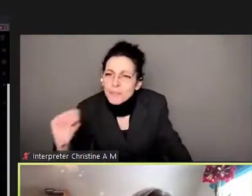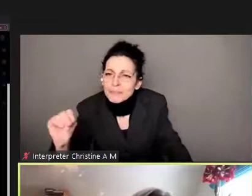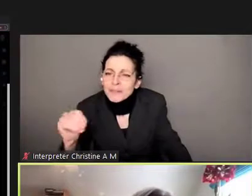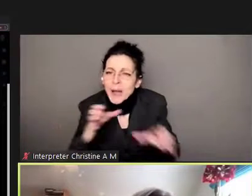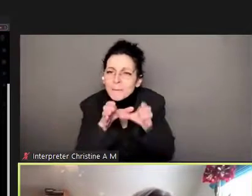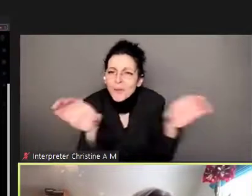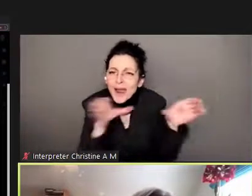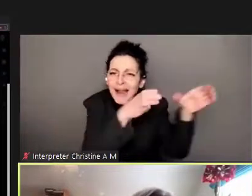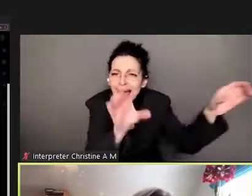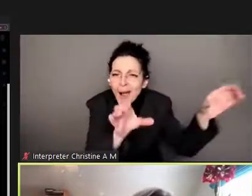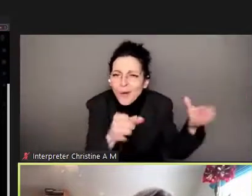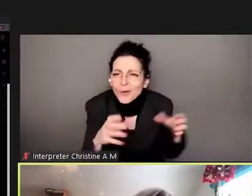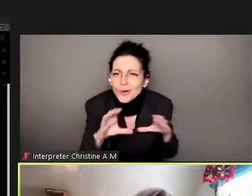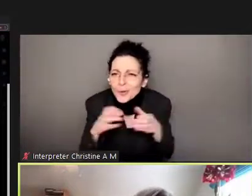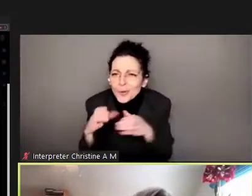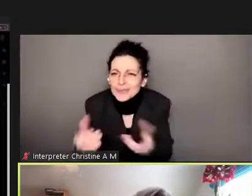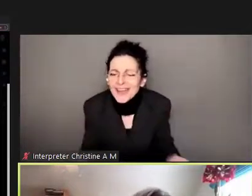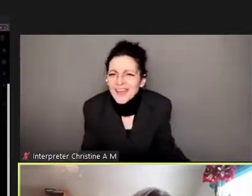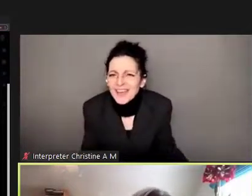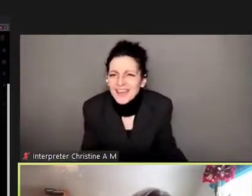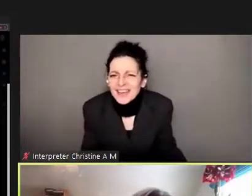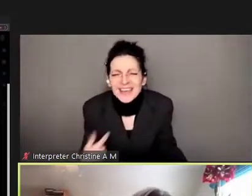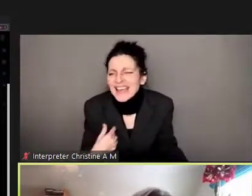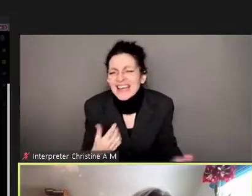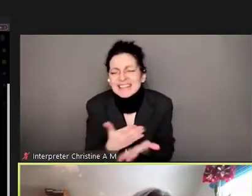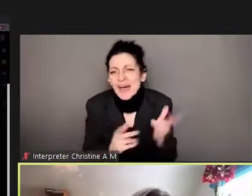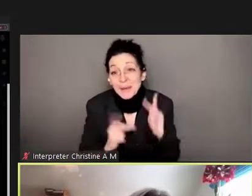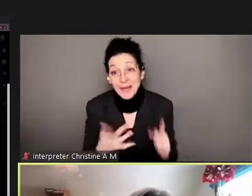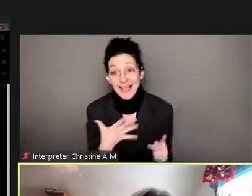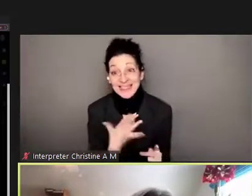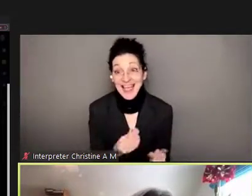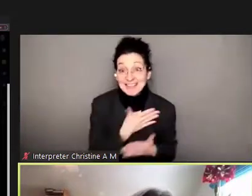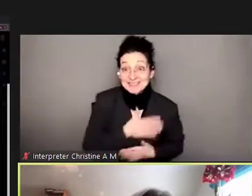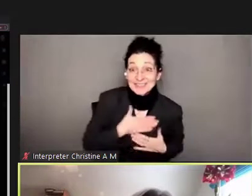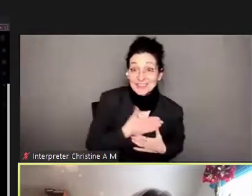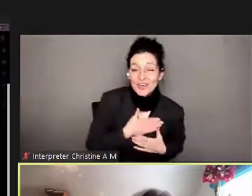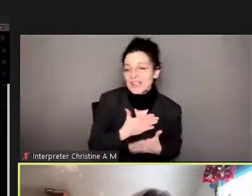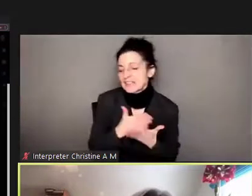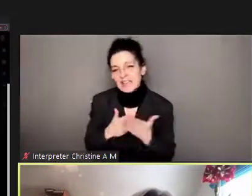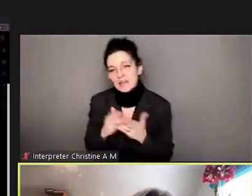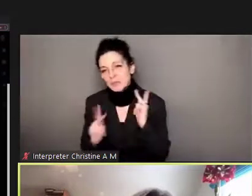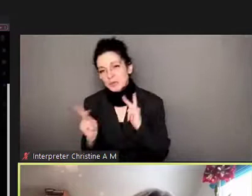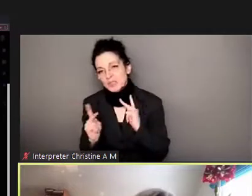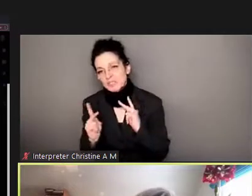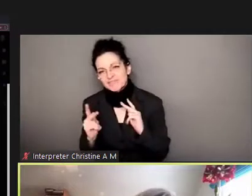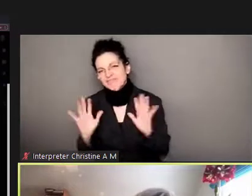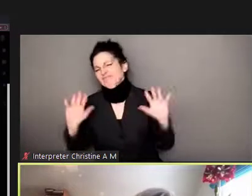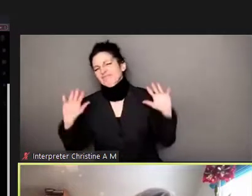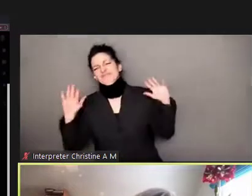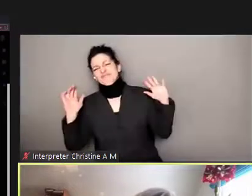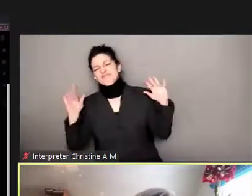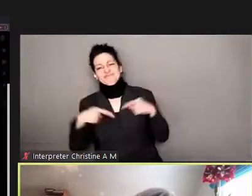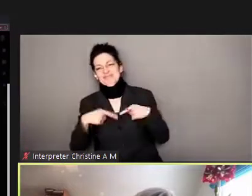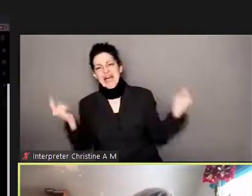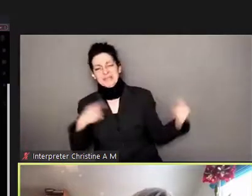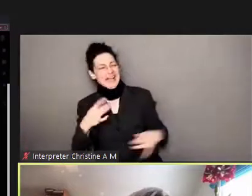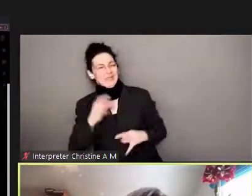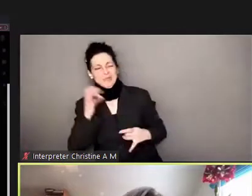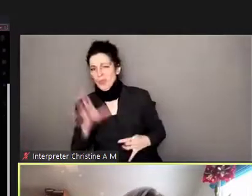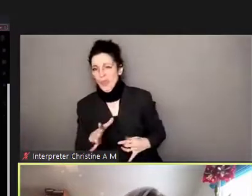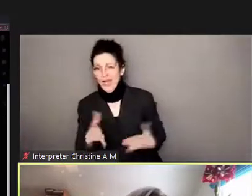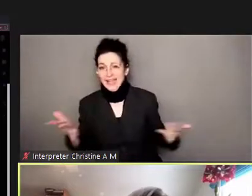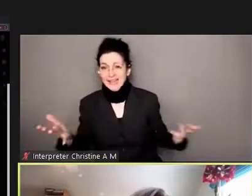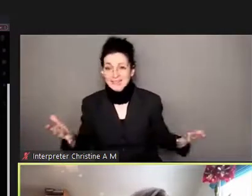people really love breakout groups and some people really don't love them. And I'm not sure there's a lot of middle ground there. I could be wrong. That's my